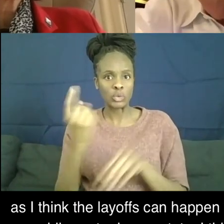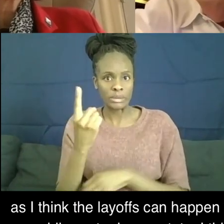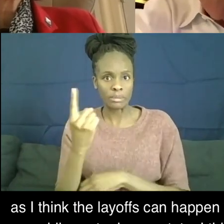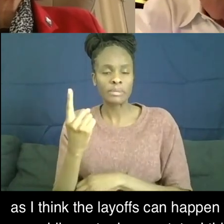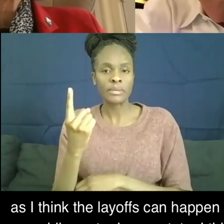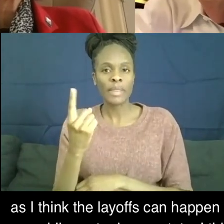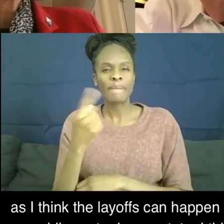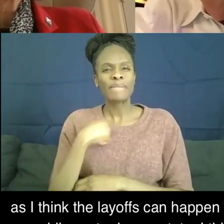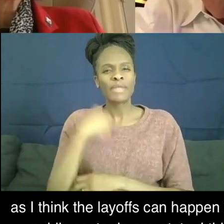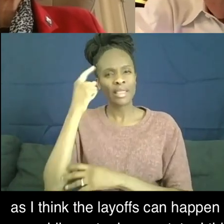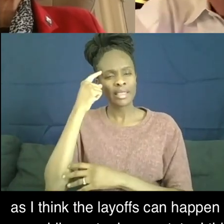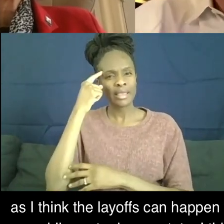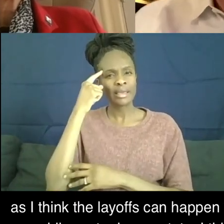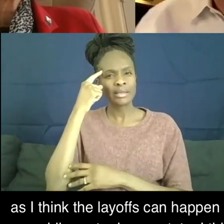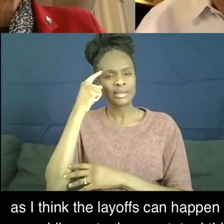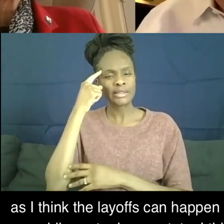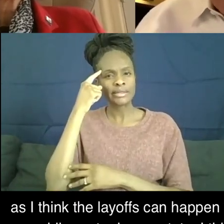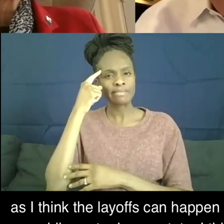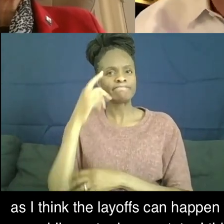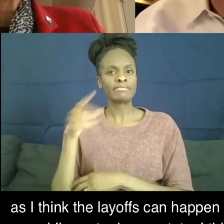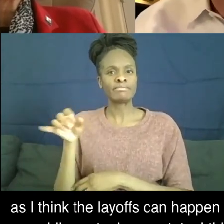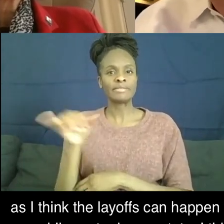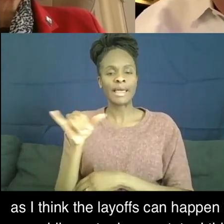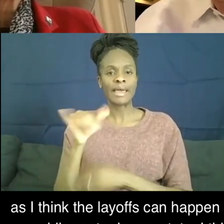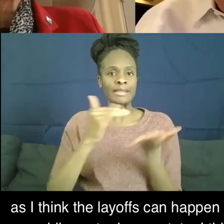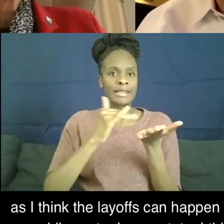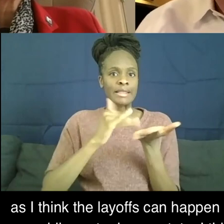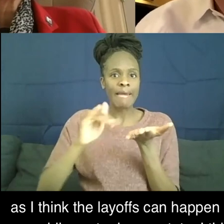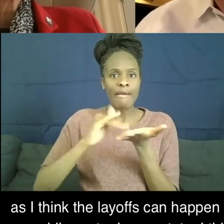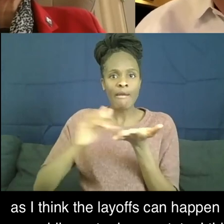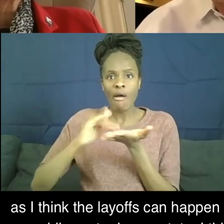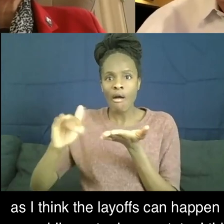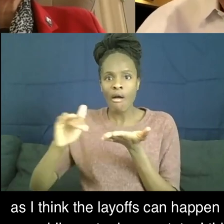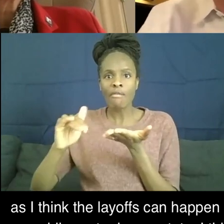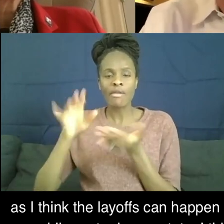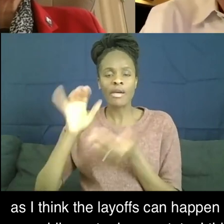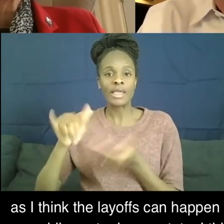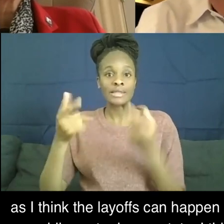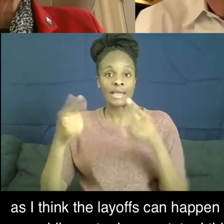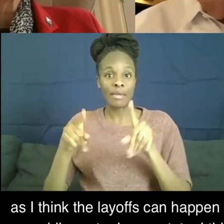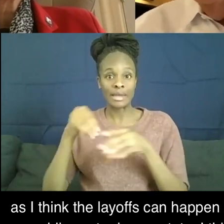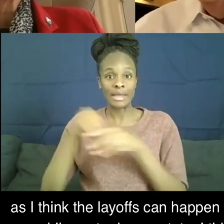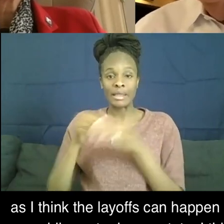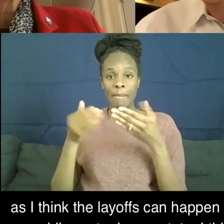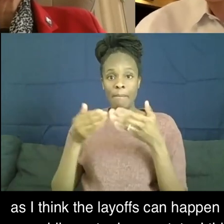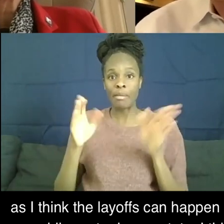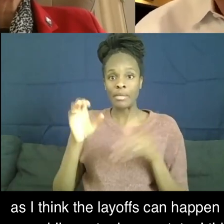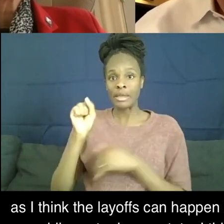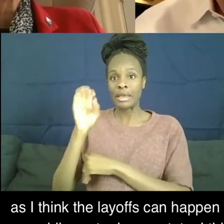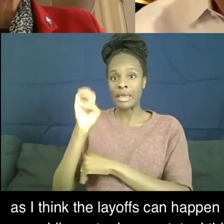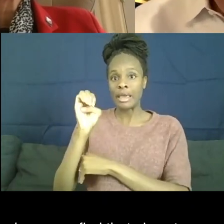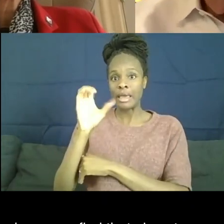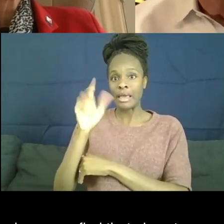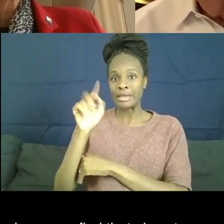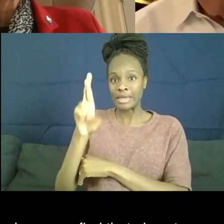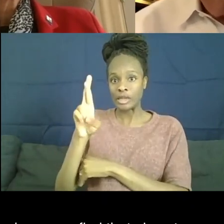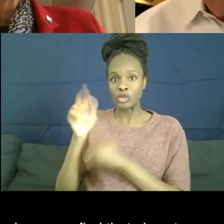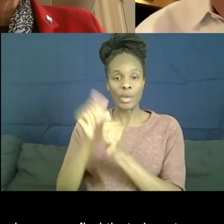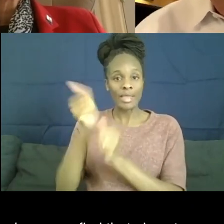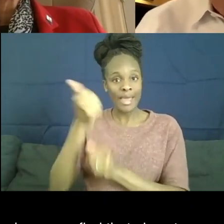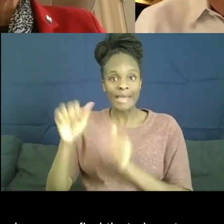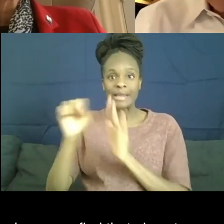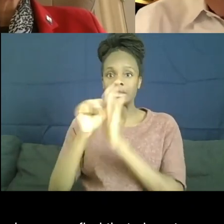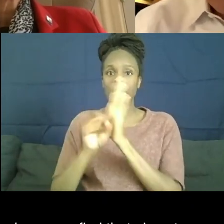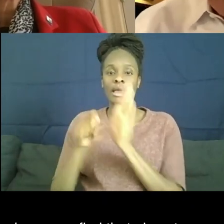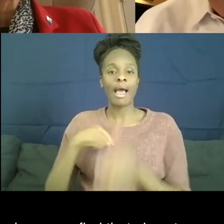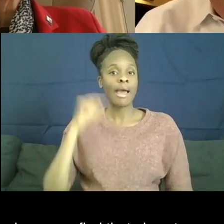just as I think the layoffs could happen in the public sector in any state, um, think you're going to find